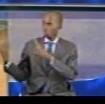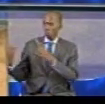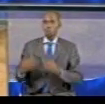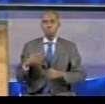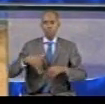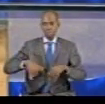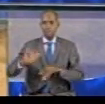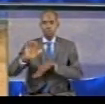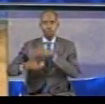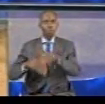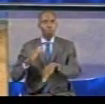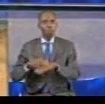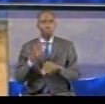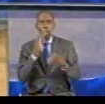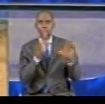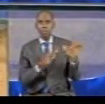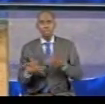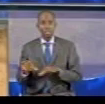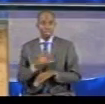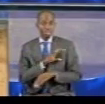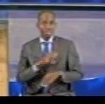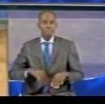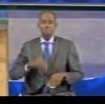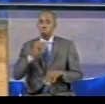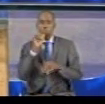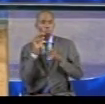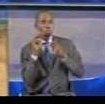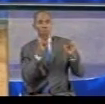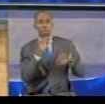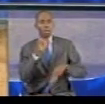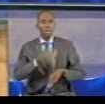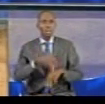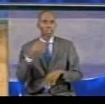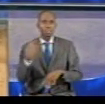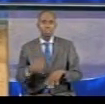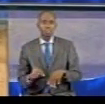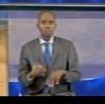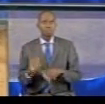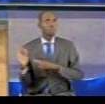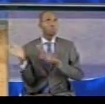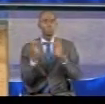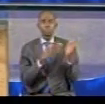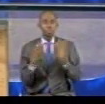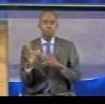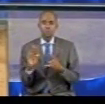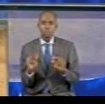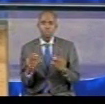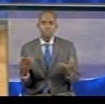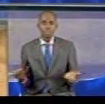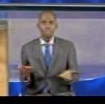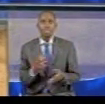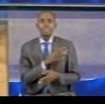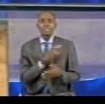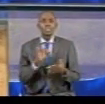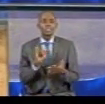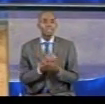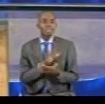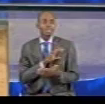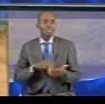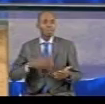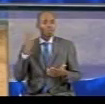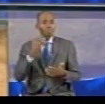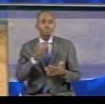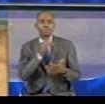wind. He wasn't thinking of the wind. The contrary wind was not going to determine his